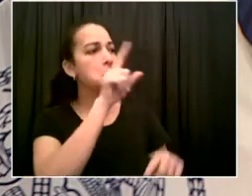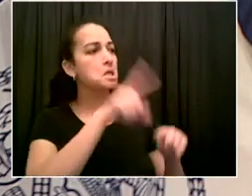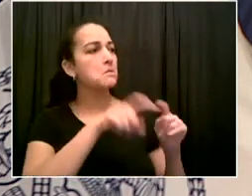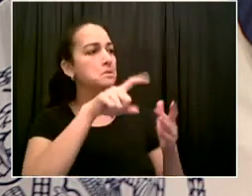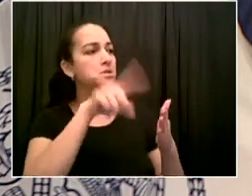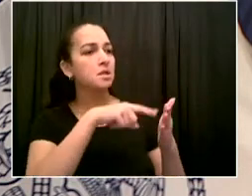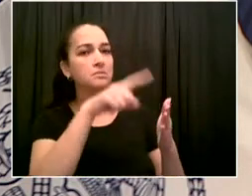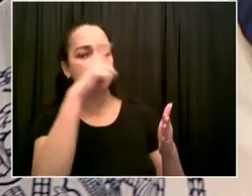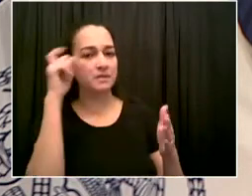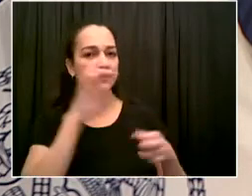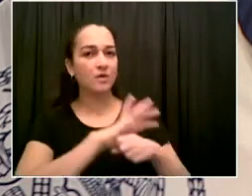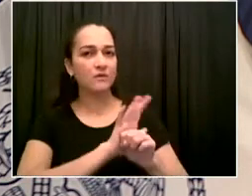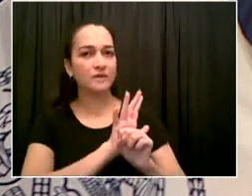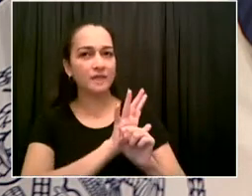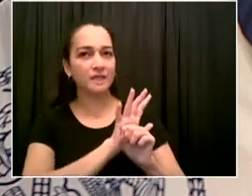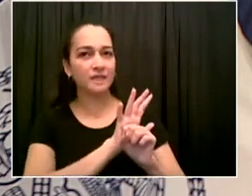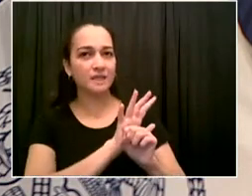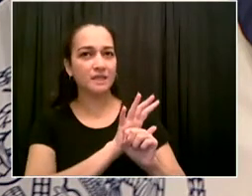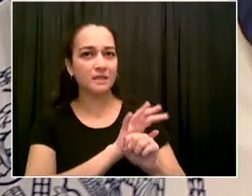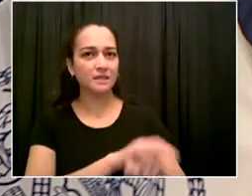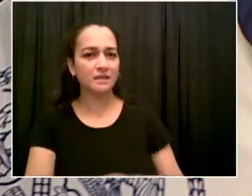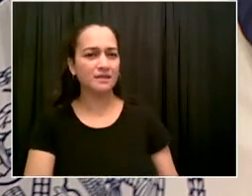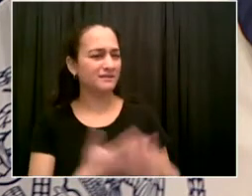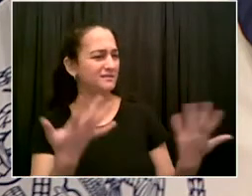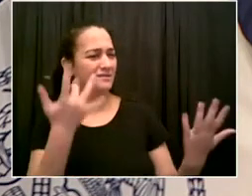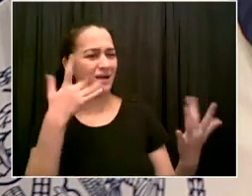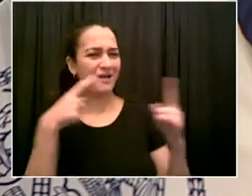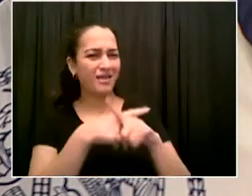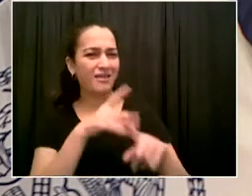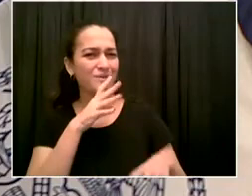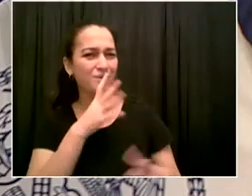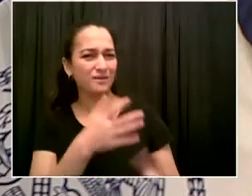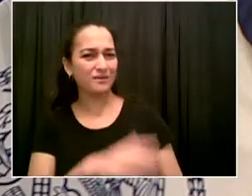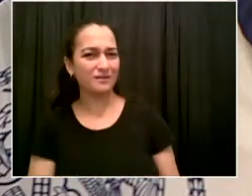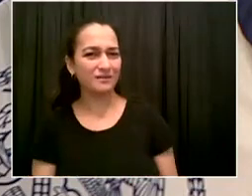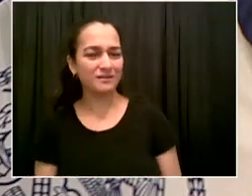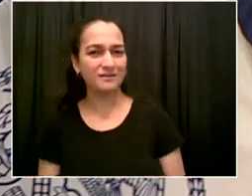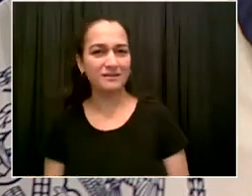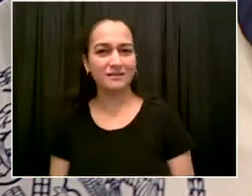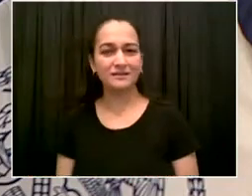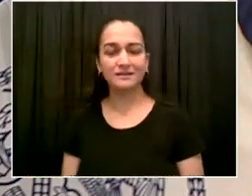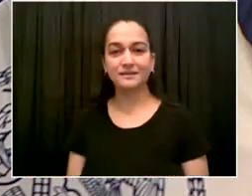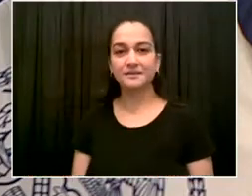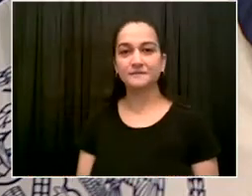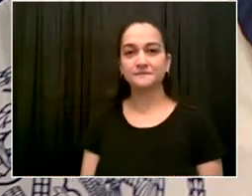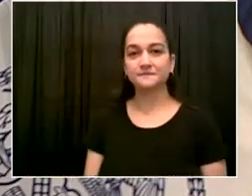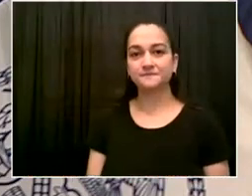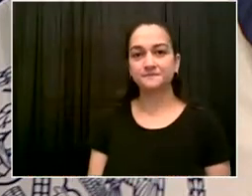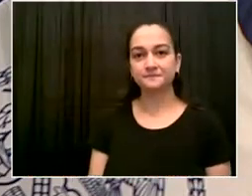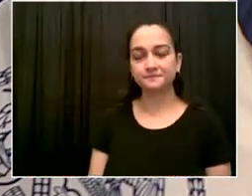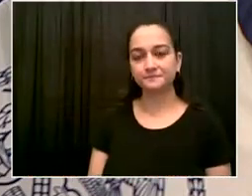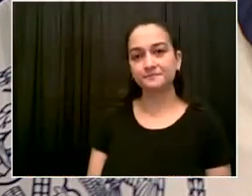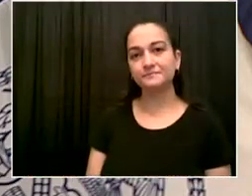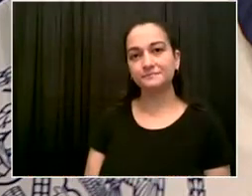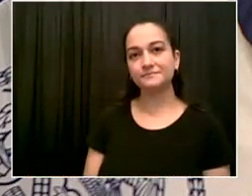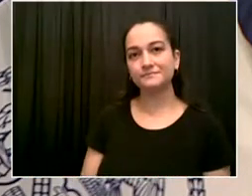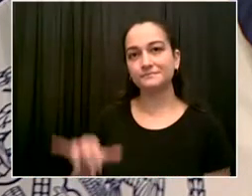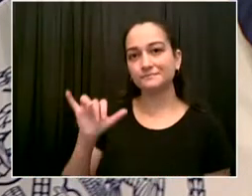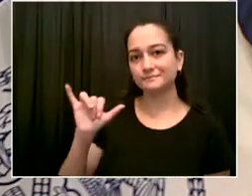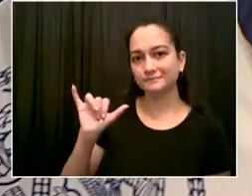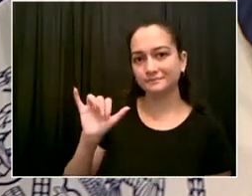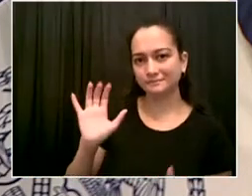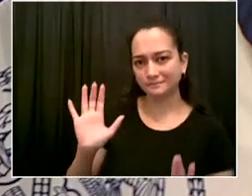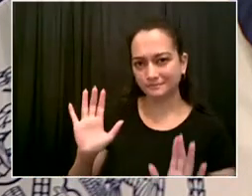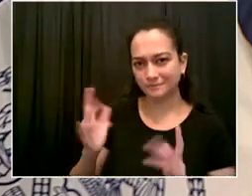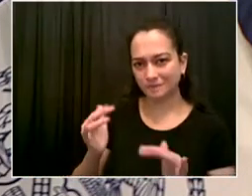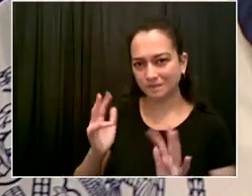choice. And we respect their choices. Some organizations have said they want to have their events again. Some want to do a